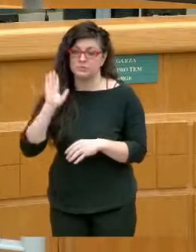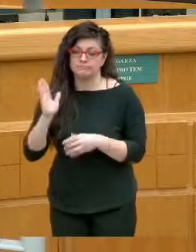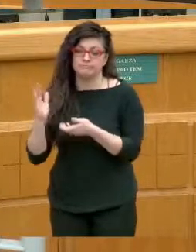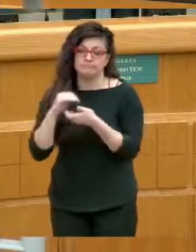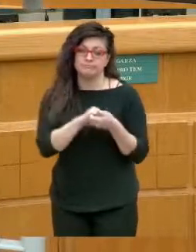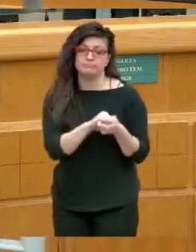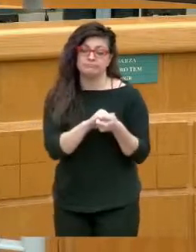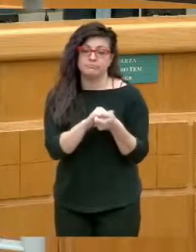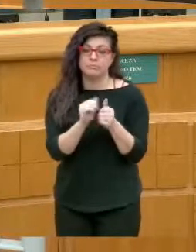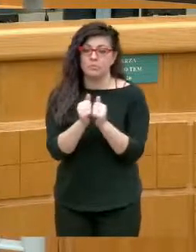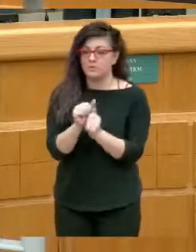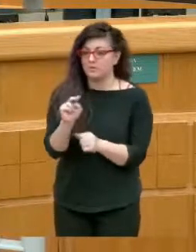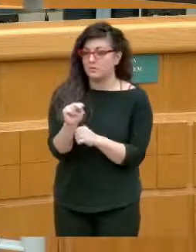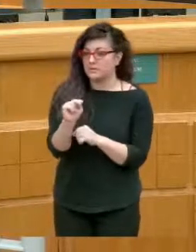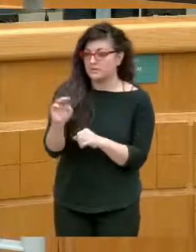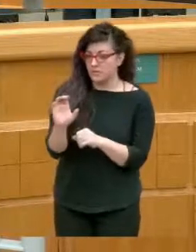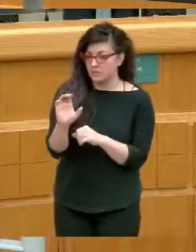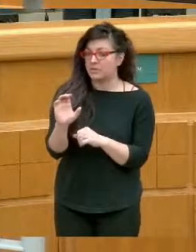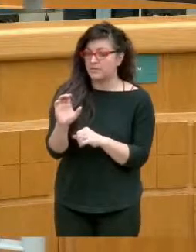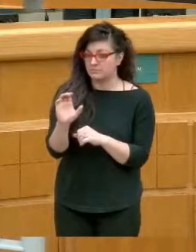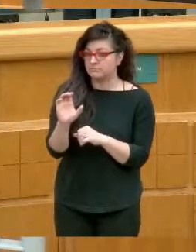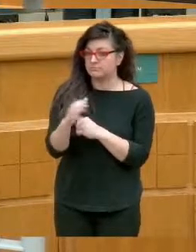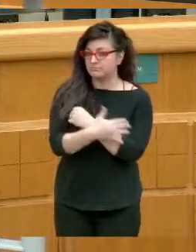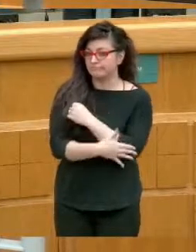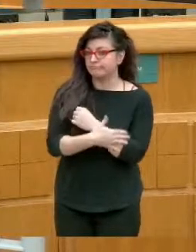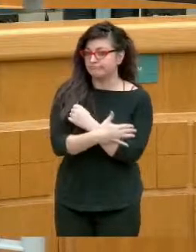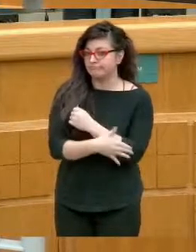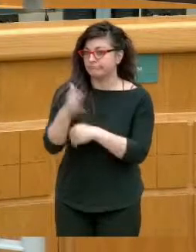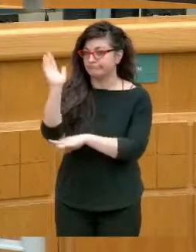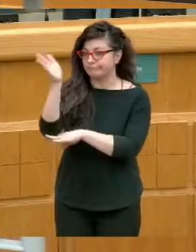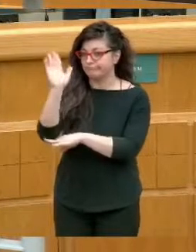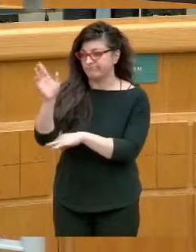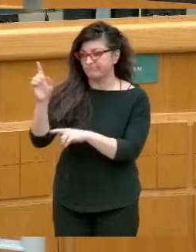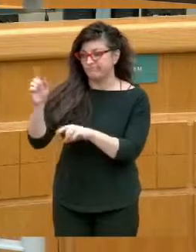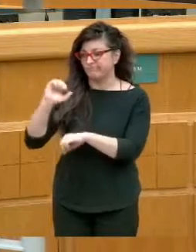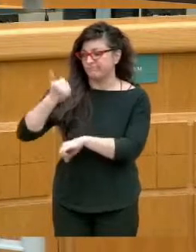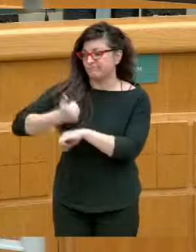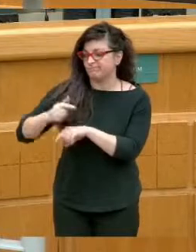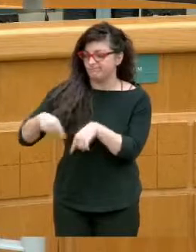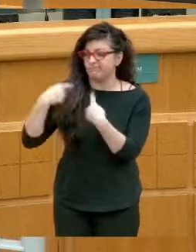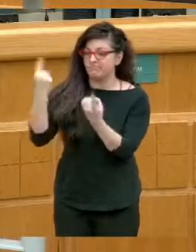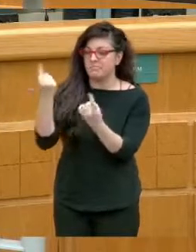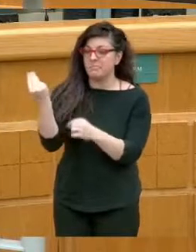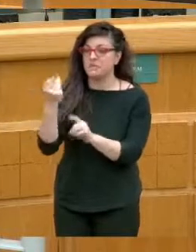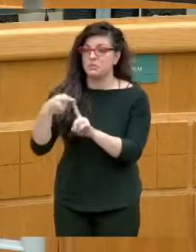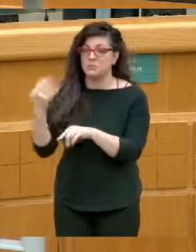Nueces County COVID-19 press briefing. We've been doing these Monday through Friday